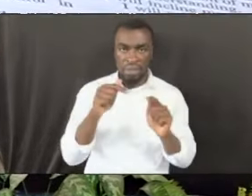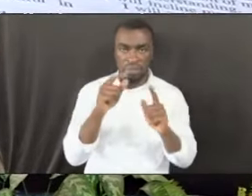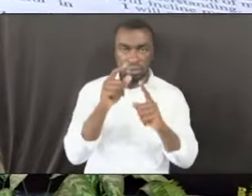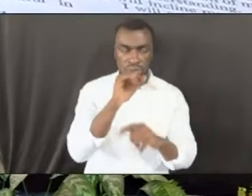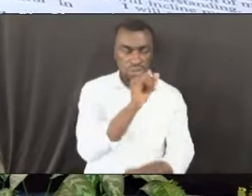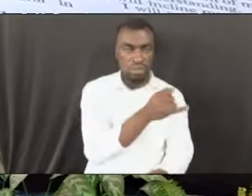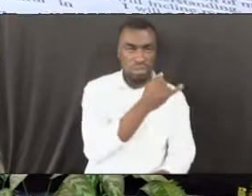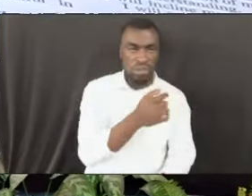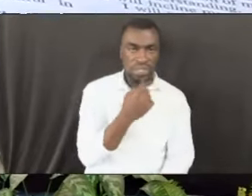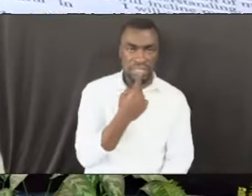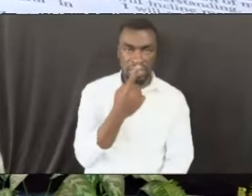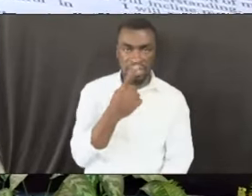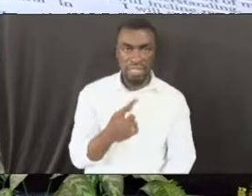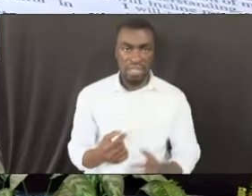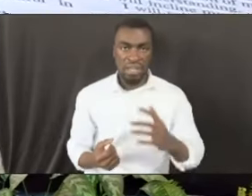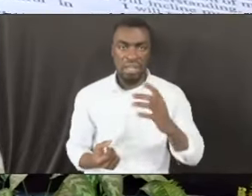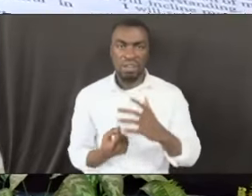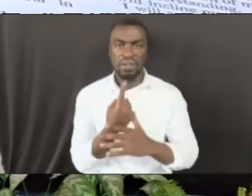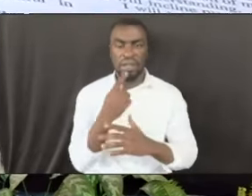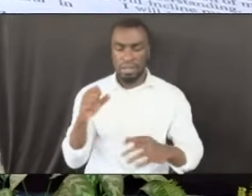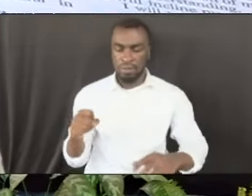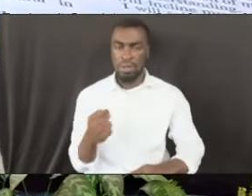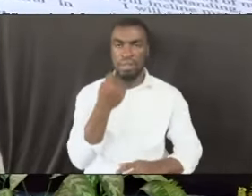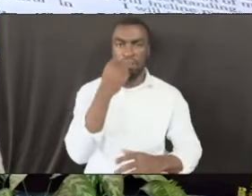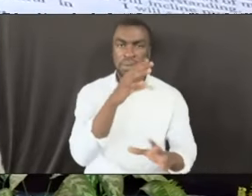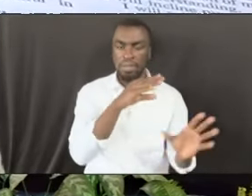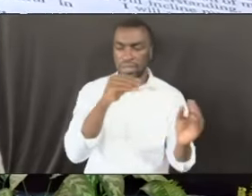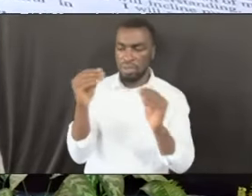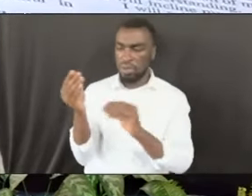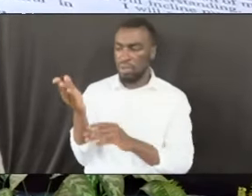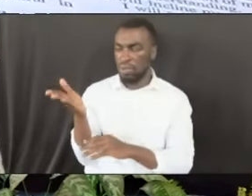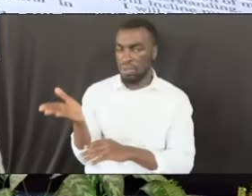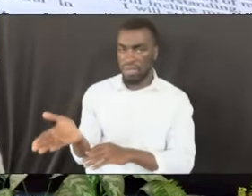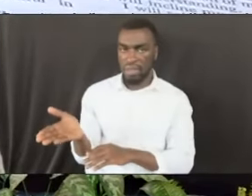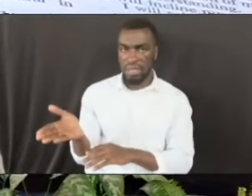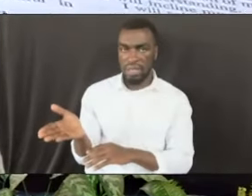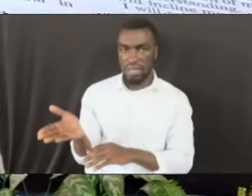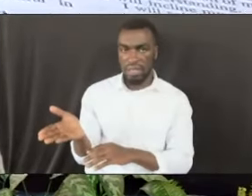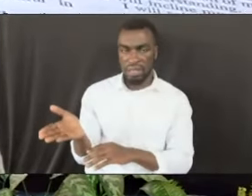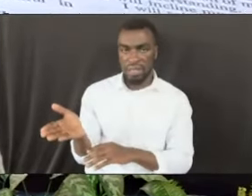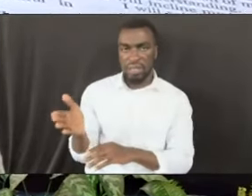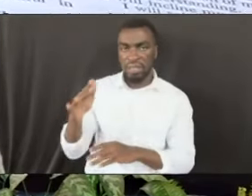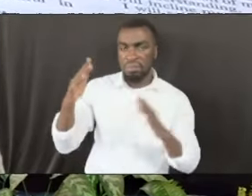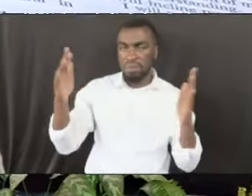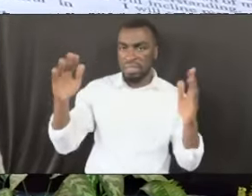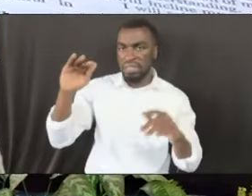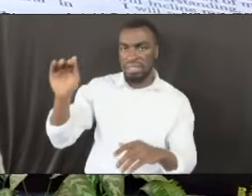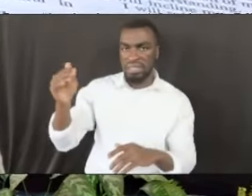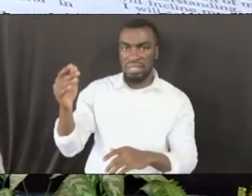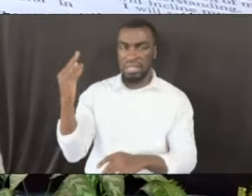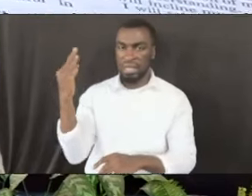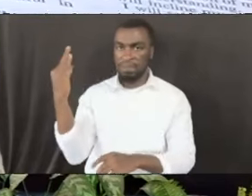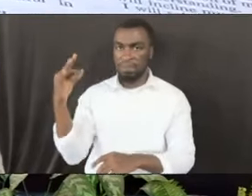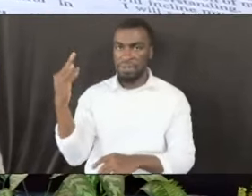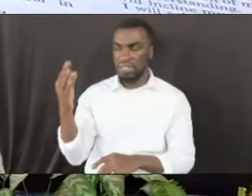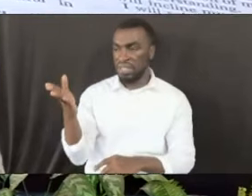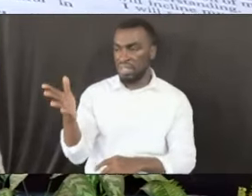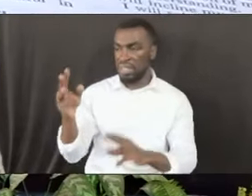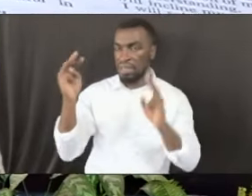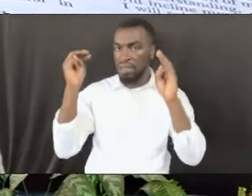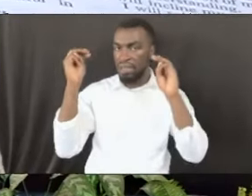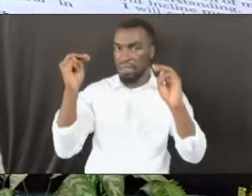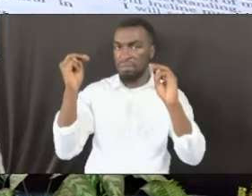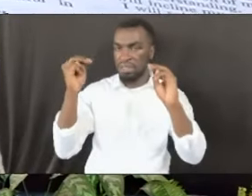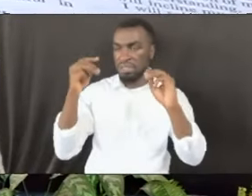message. Arise and go to Nineveh, that great city, and preach to it the message that